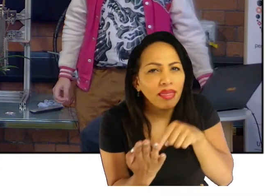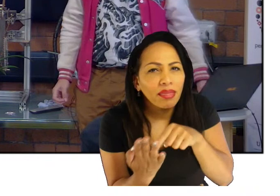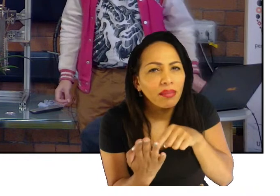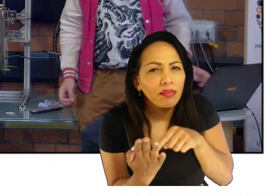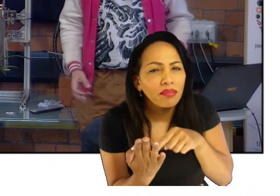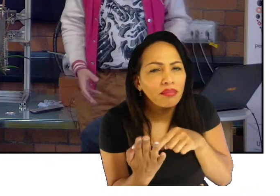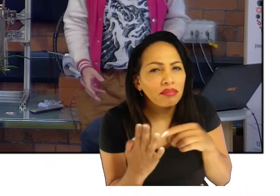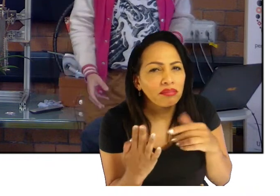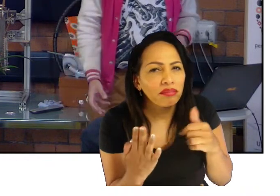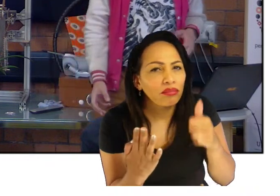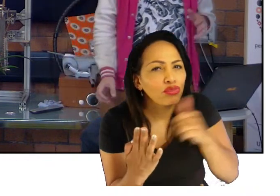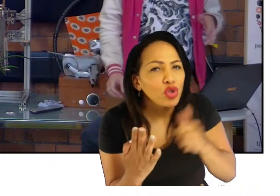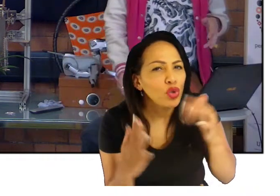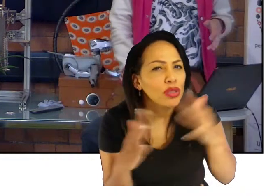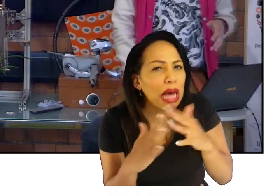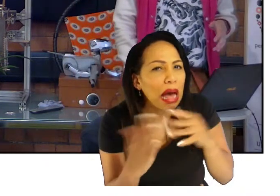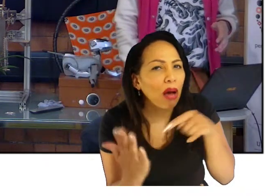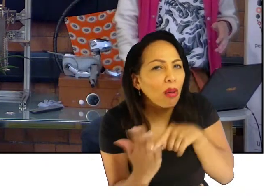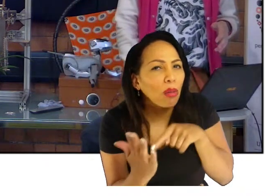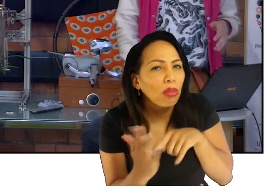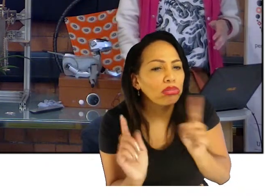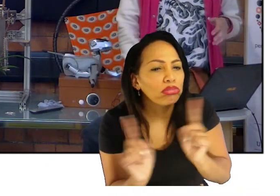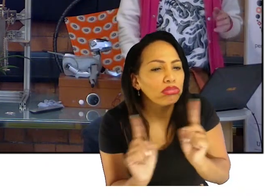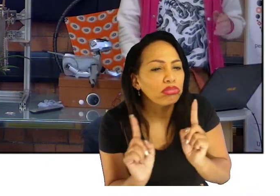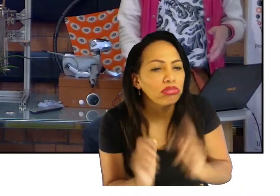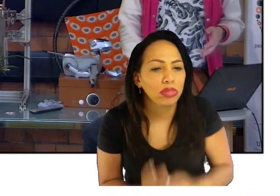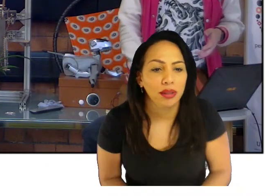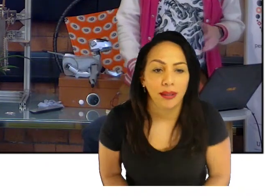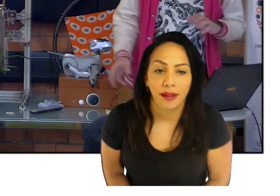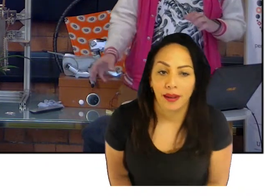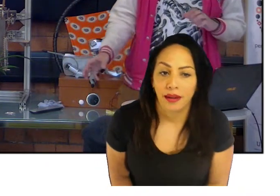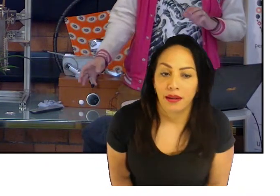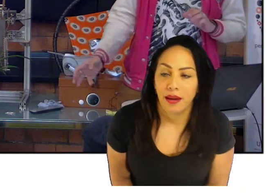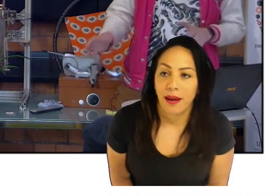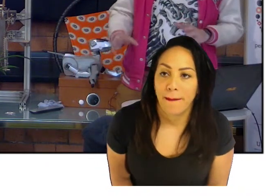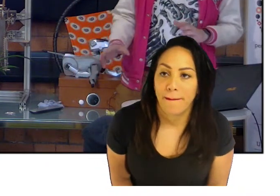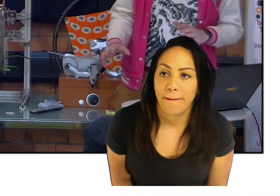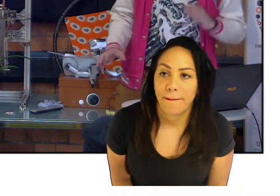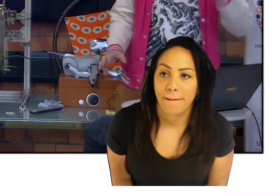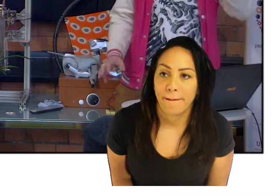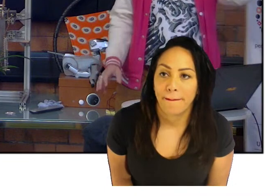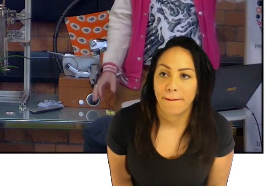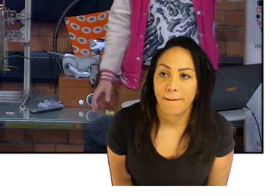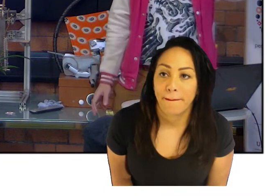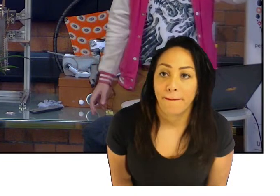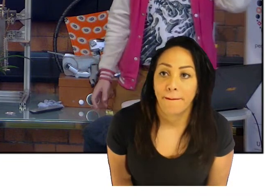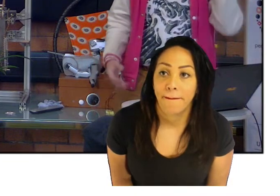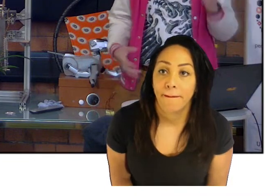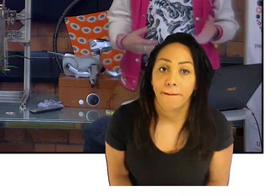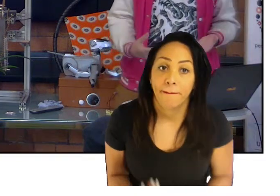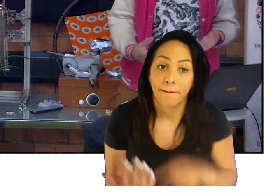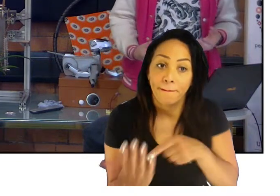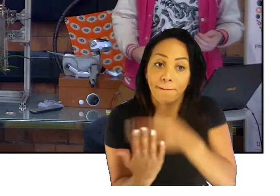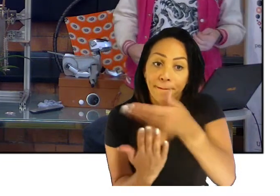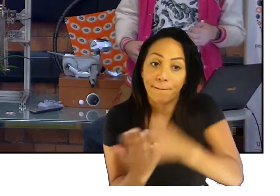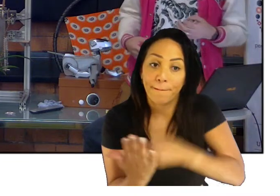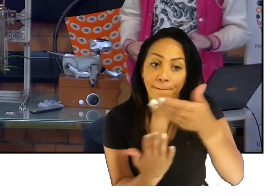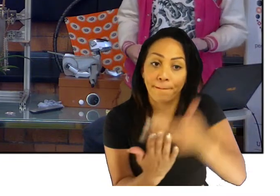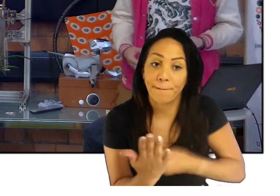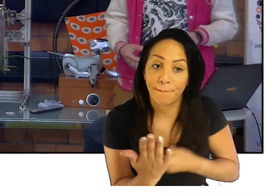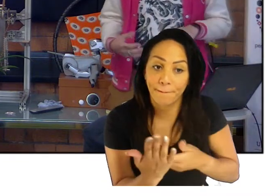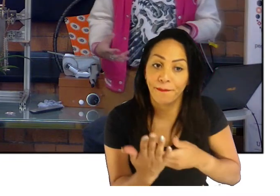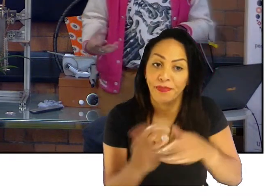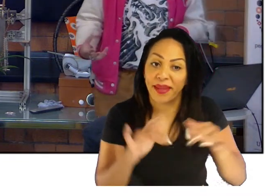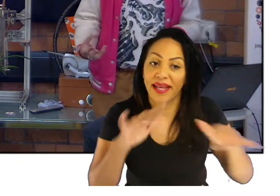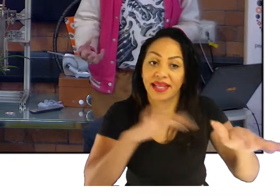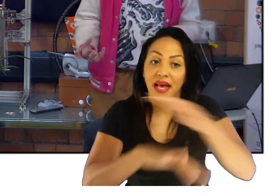Yeah, absolutely. So it's out there in a couple of different forms, but my access statement is